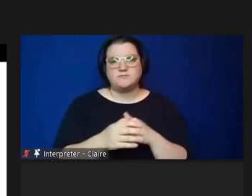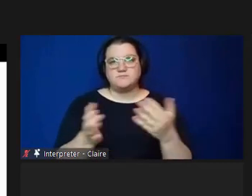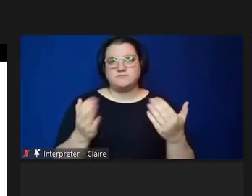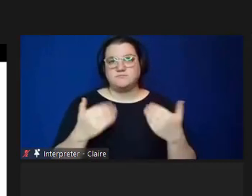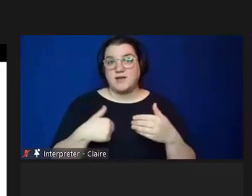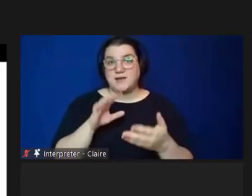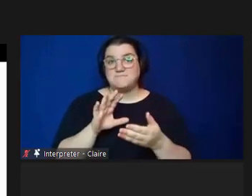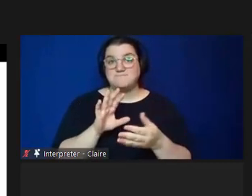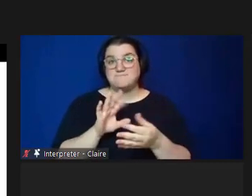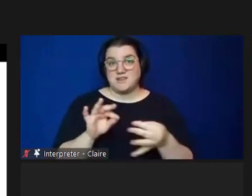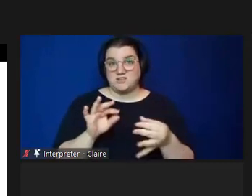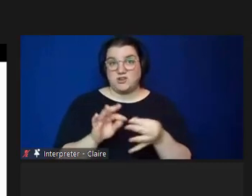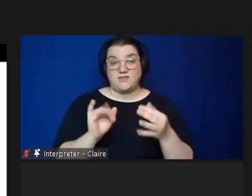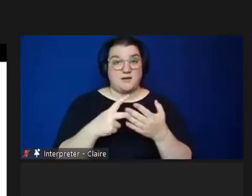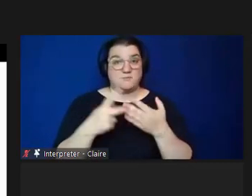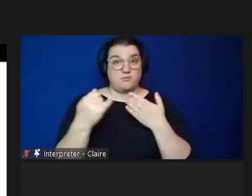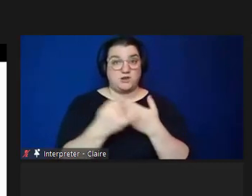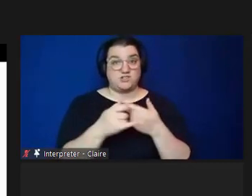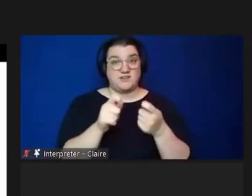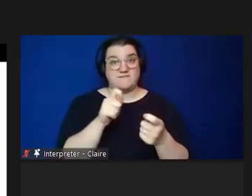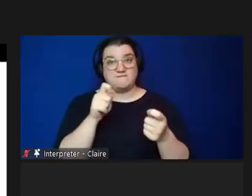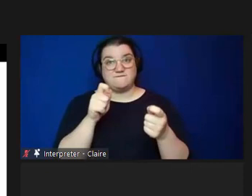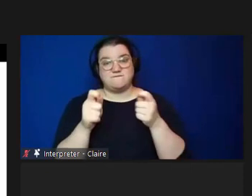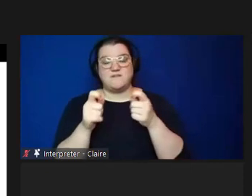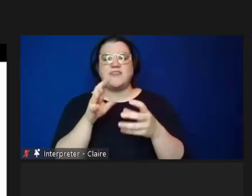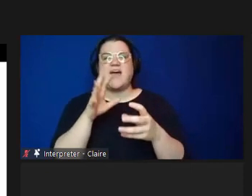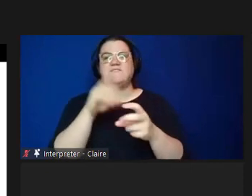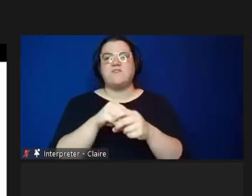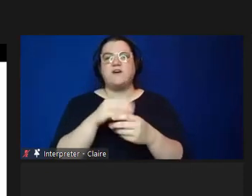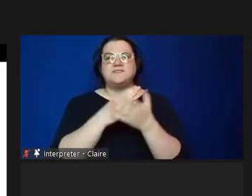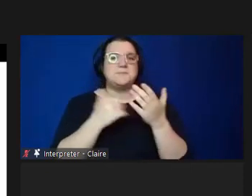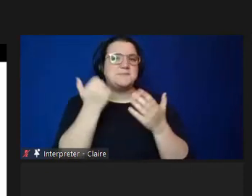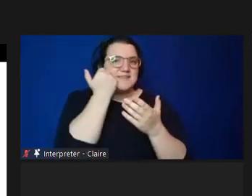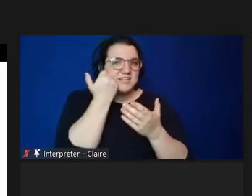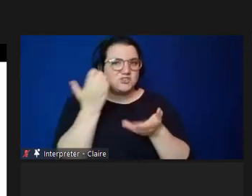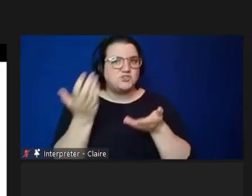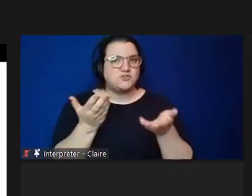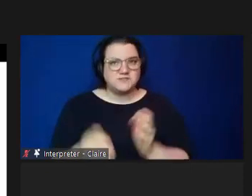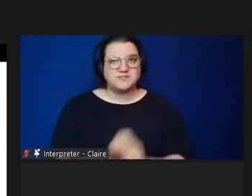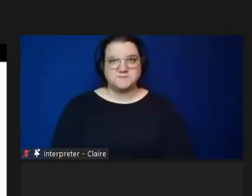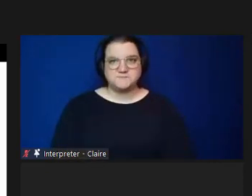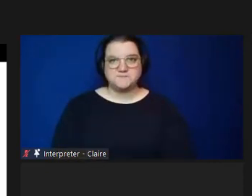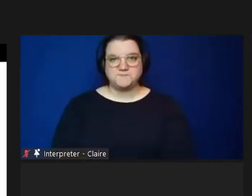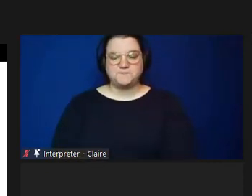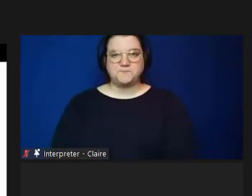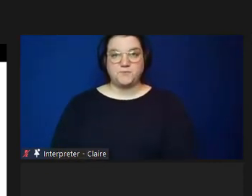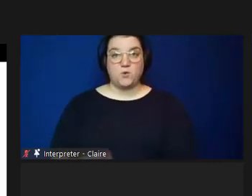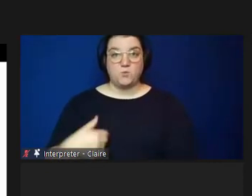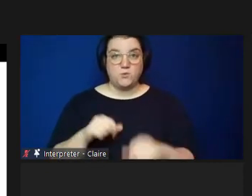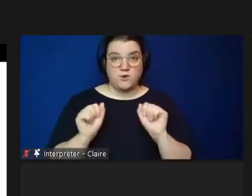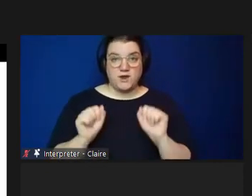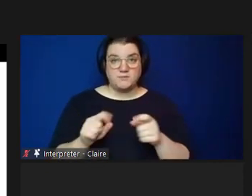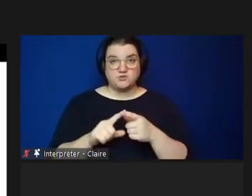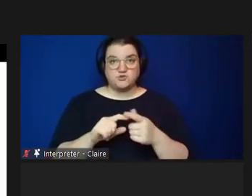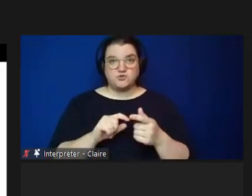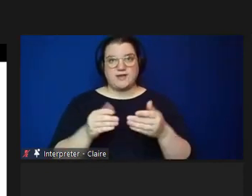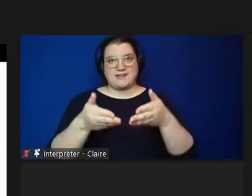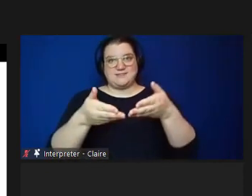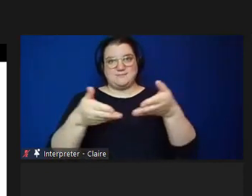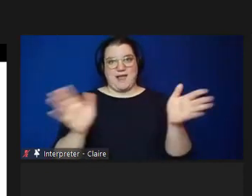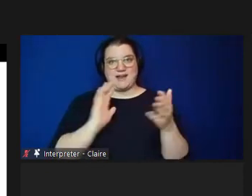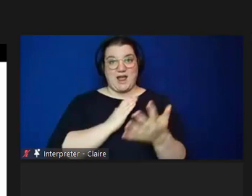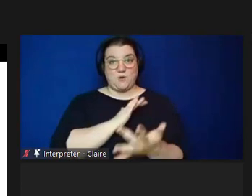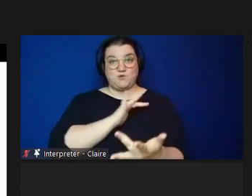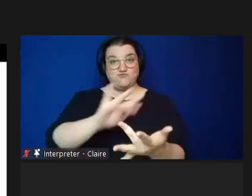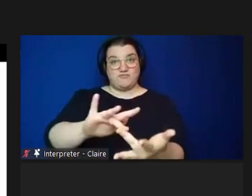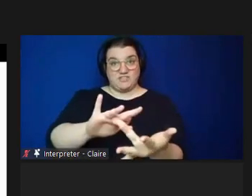the project that involved some dental services. And so we were able to expand our reach, and that